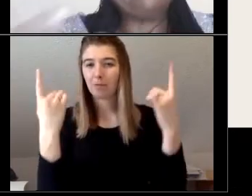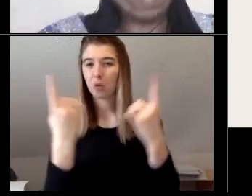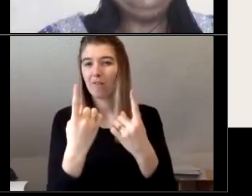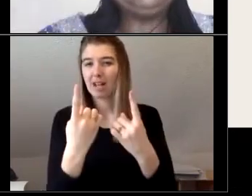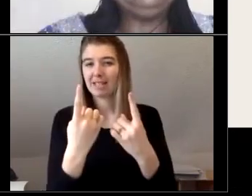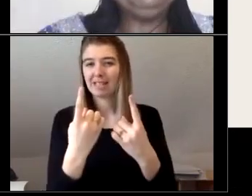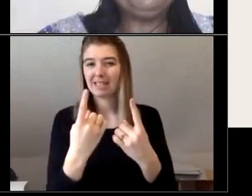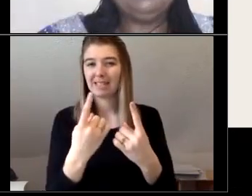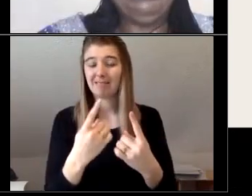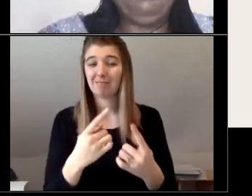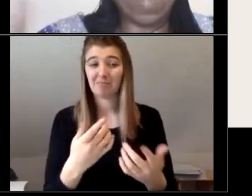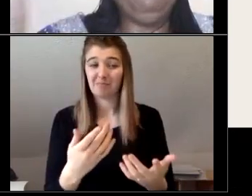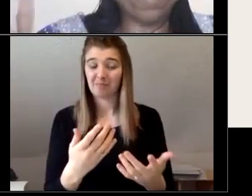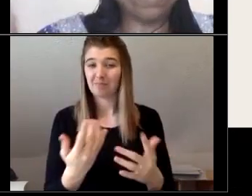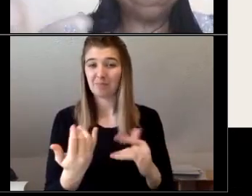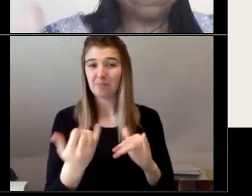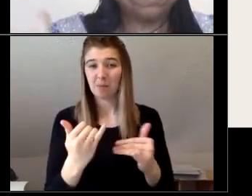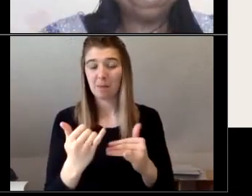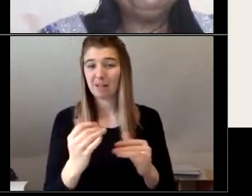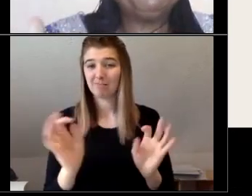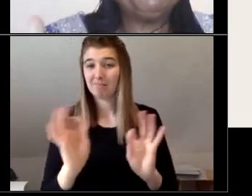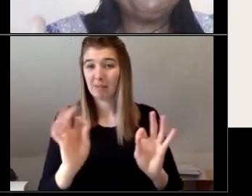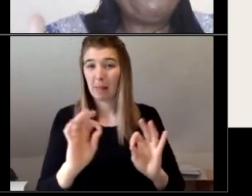now establish